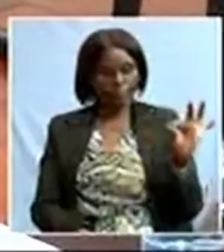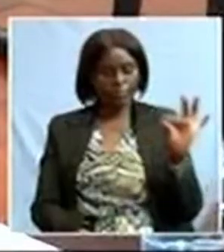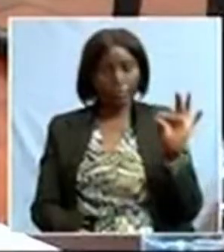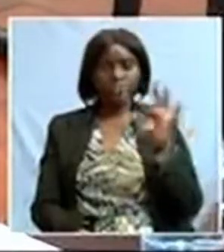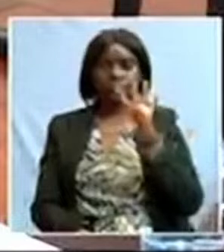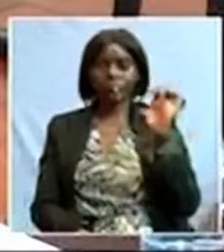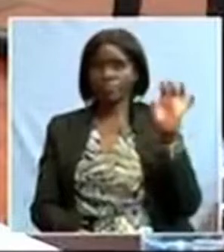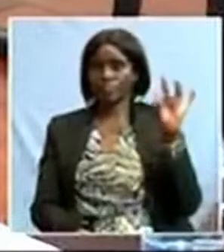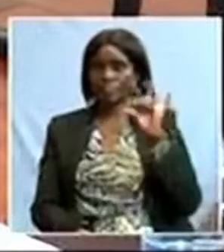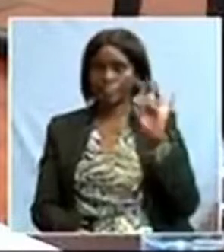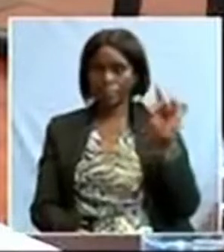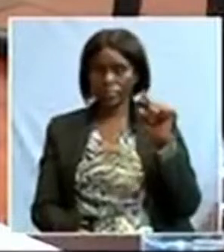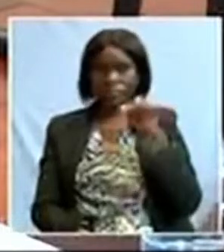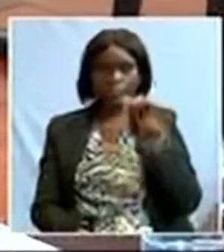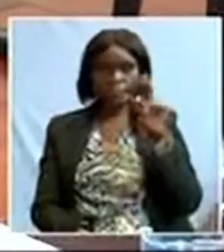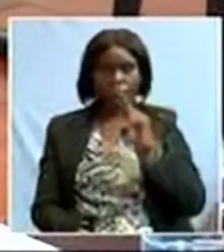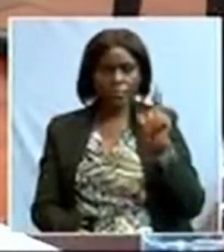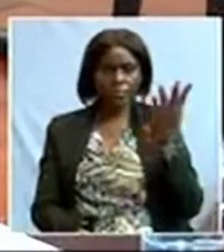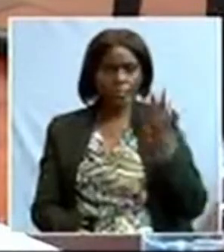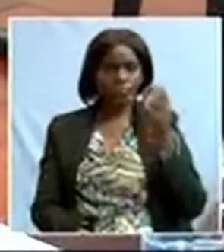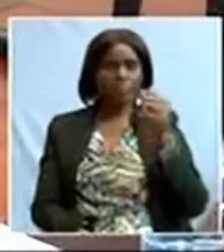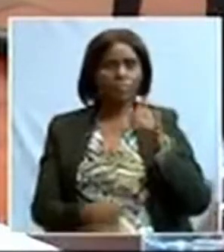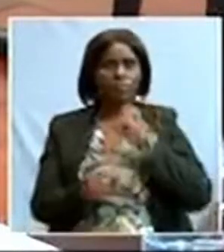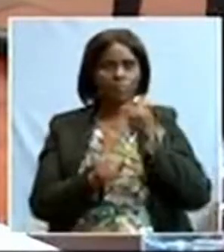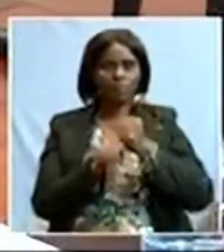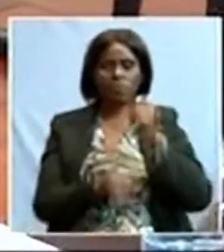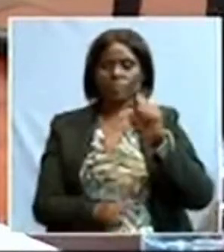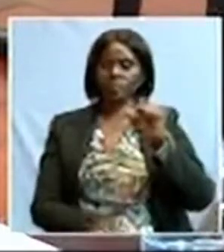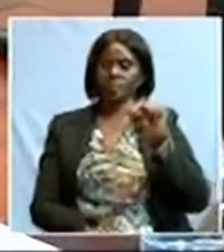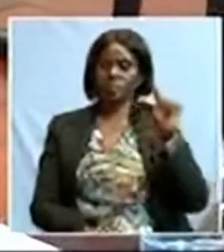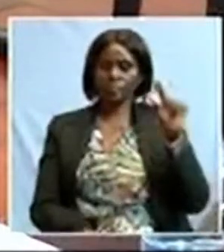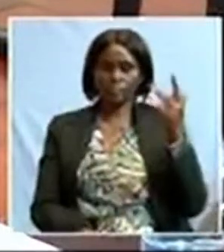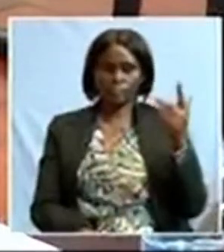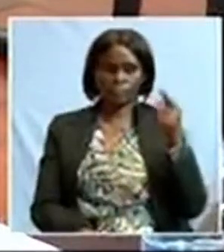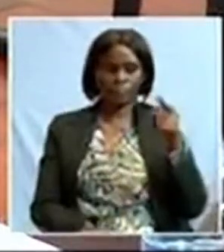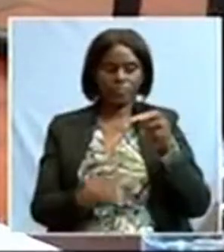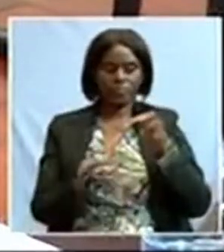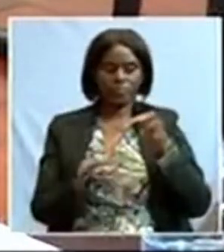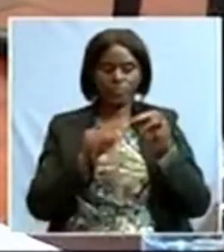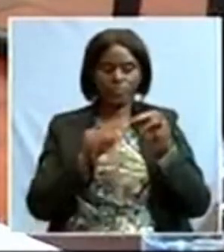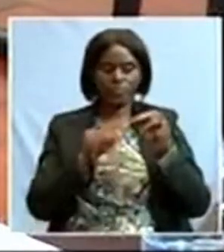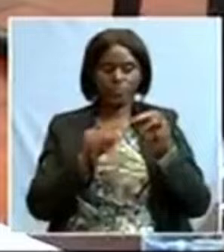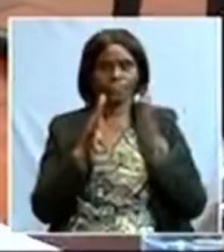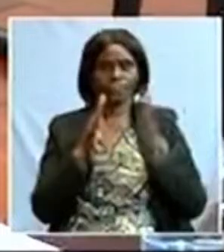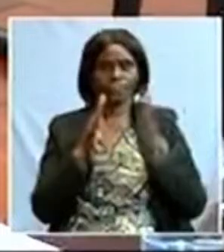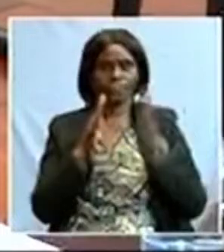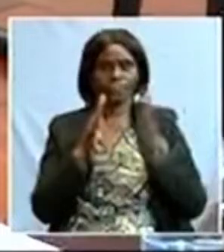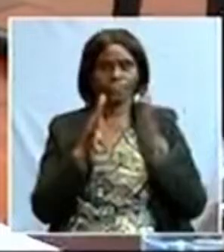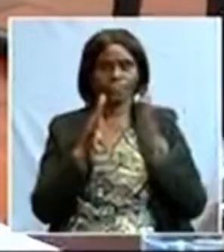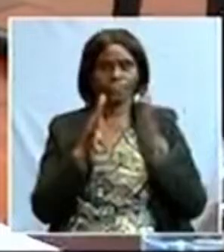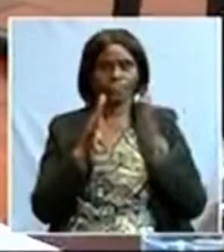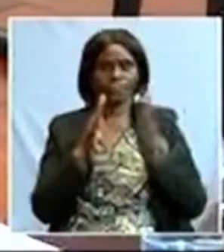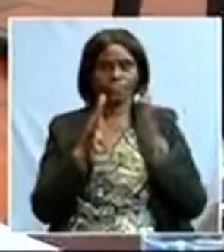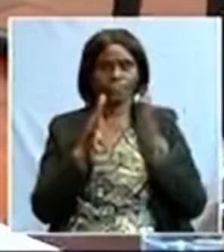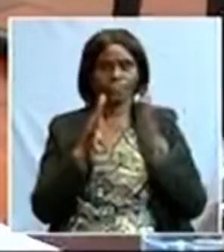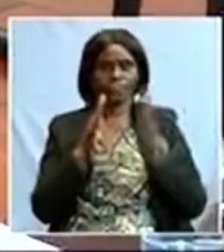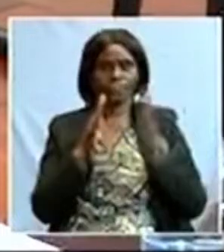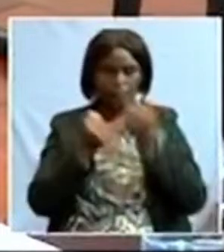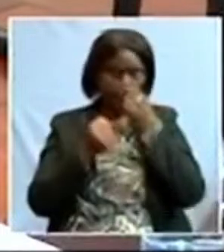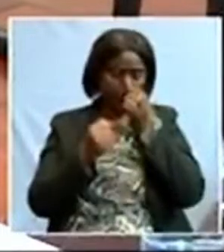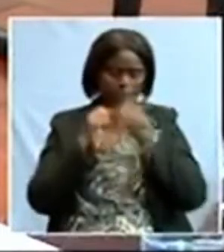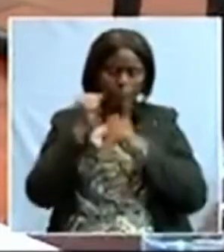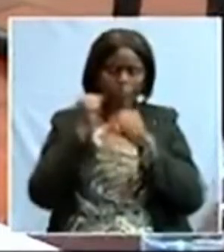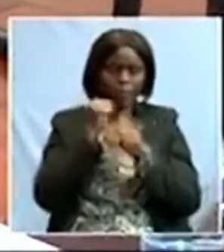4,899,588 was not spent in the year 2023. Management had planned to procure 3 motor vehicles during the